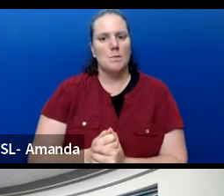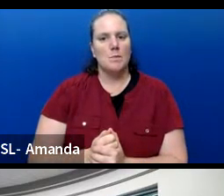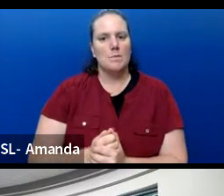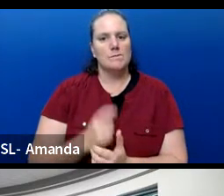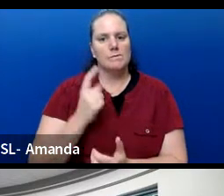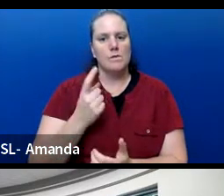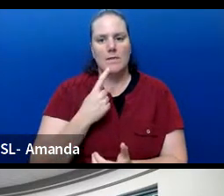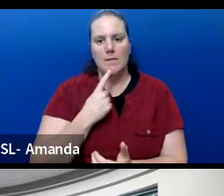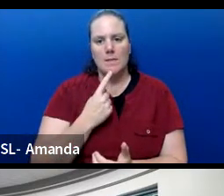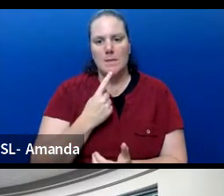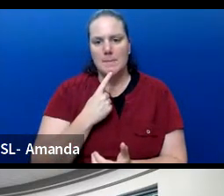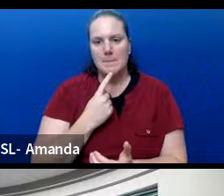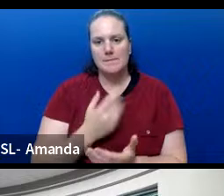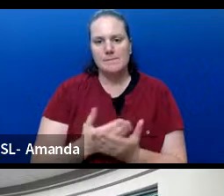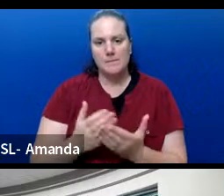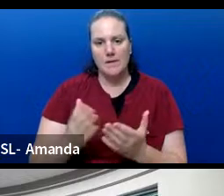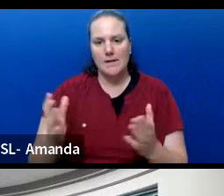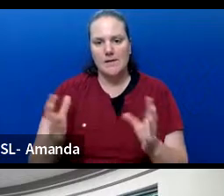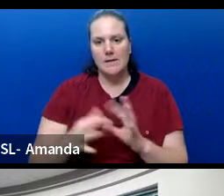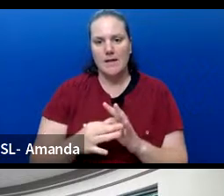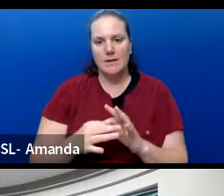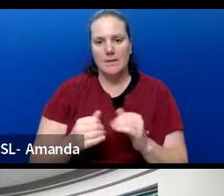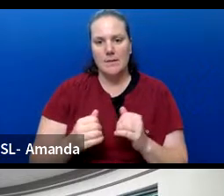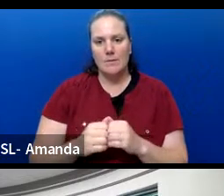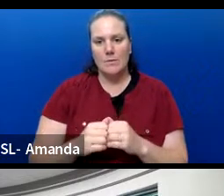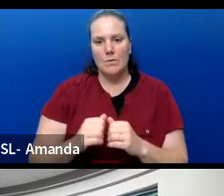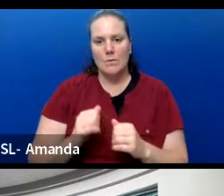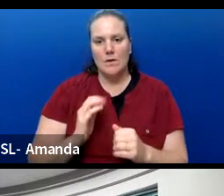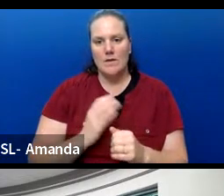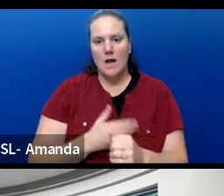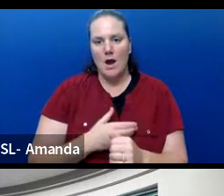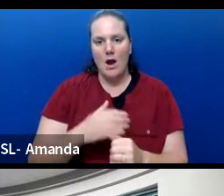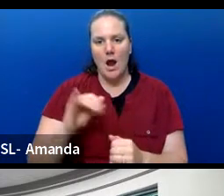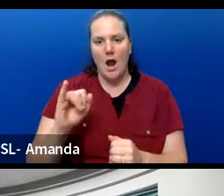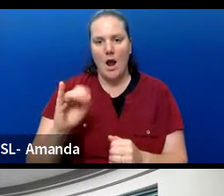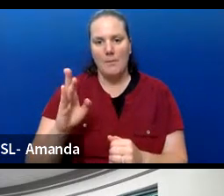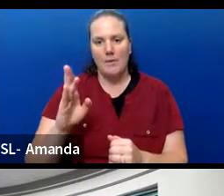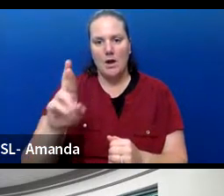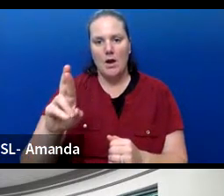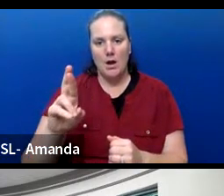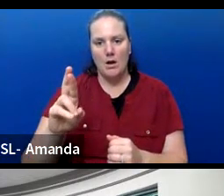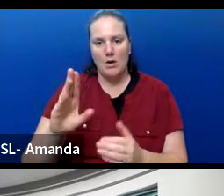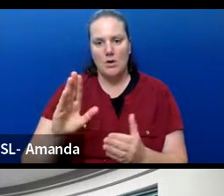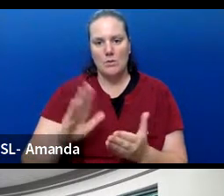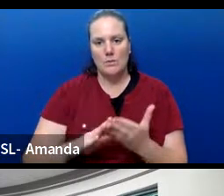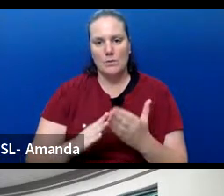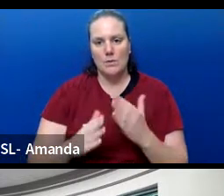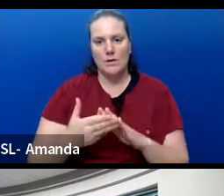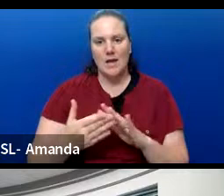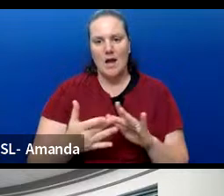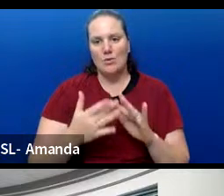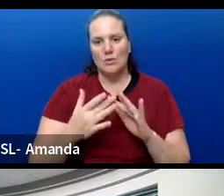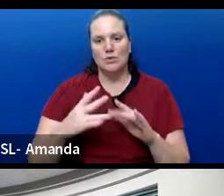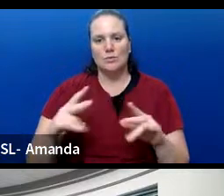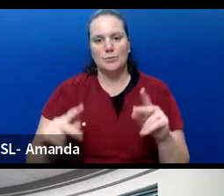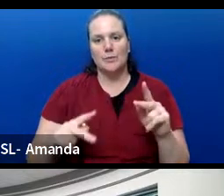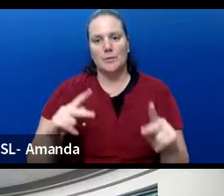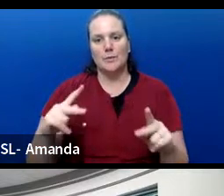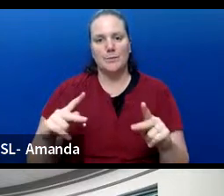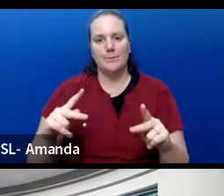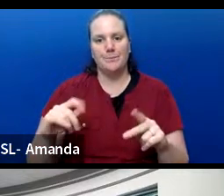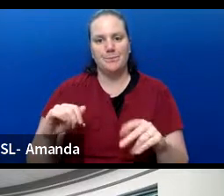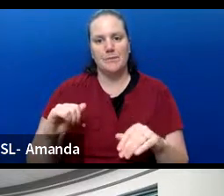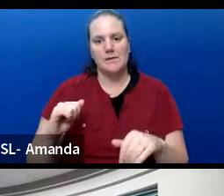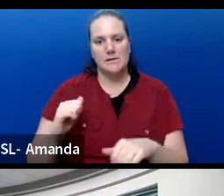is I did connect him with our IBR sort of community outreach folks, and he will be setting